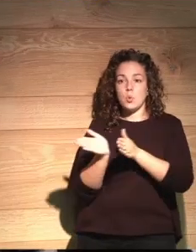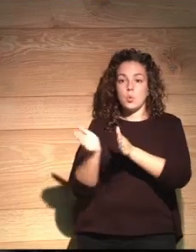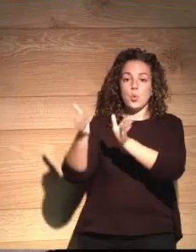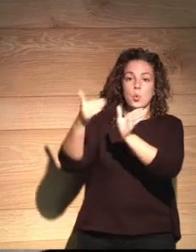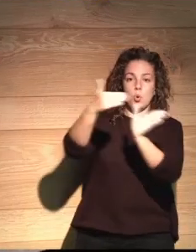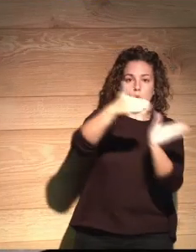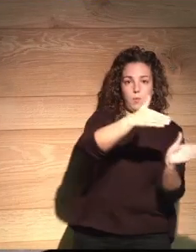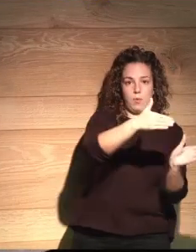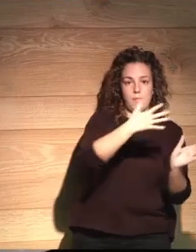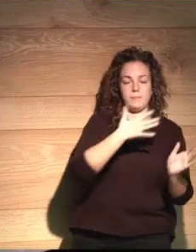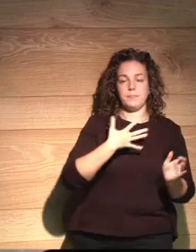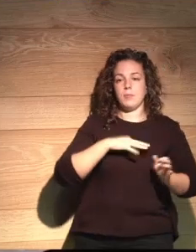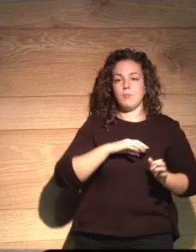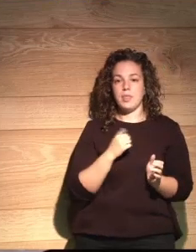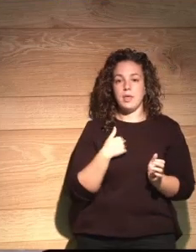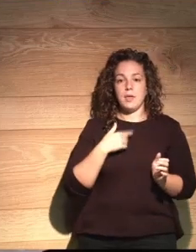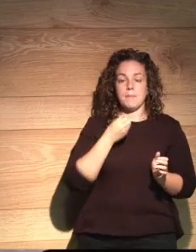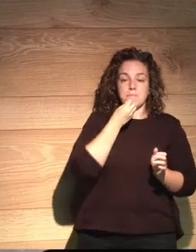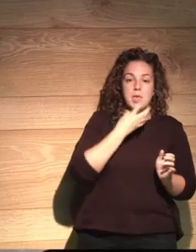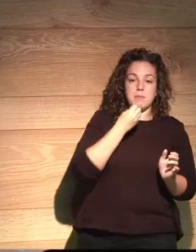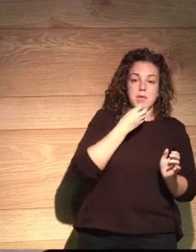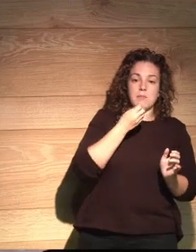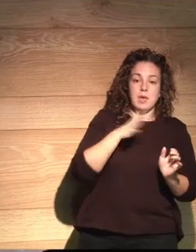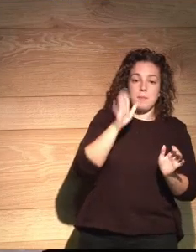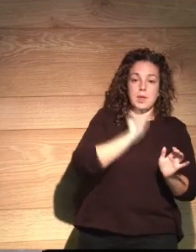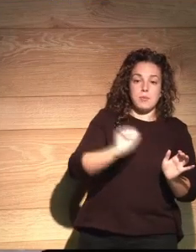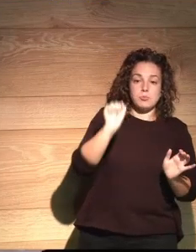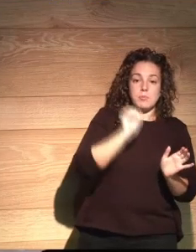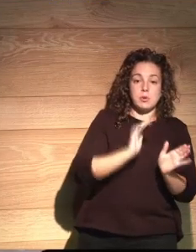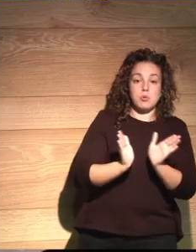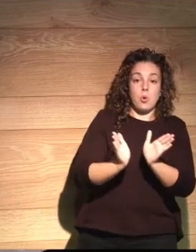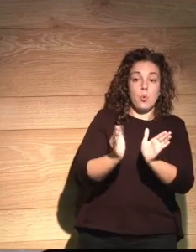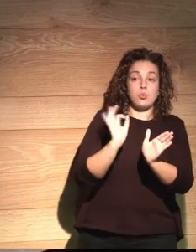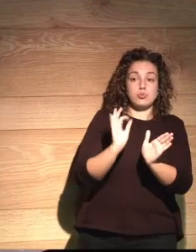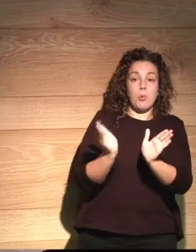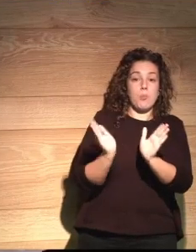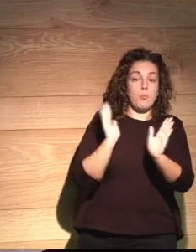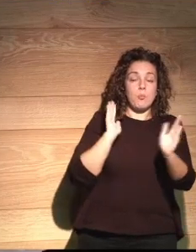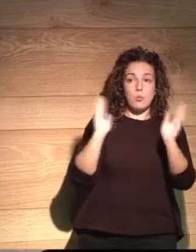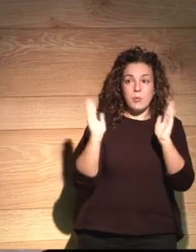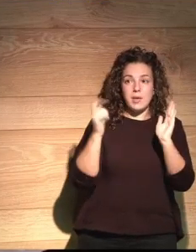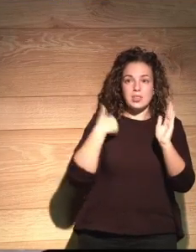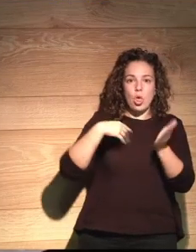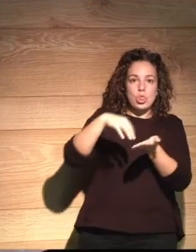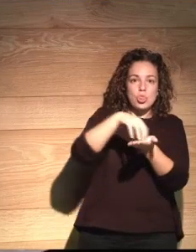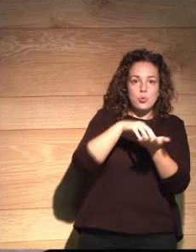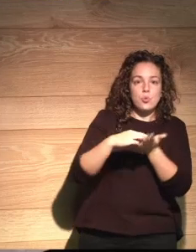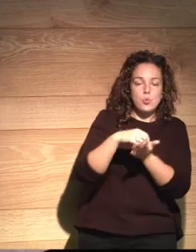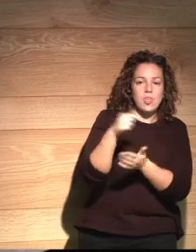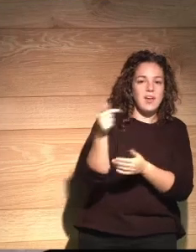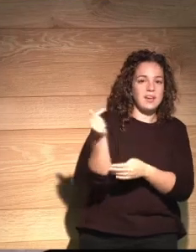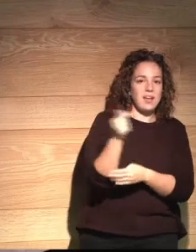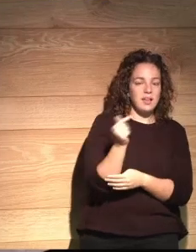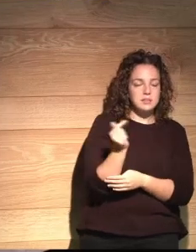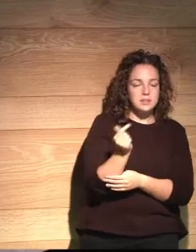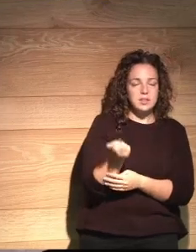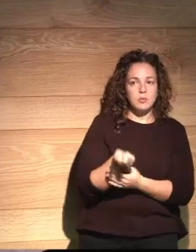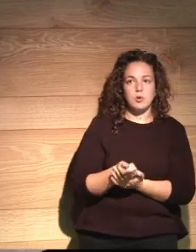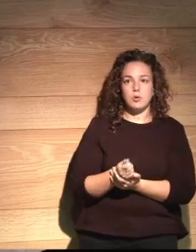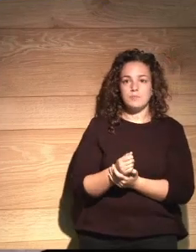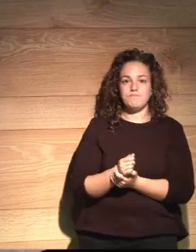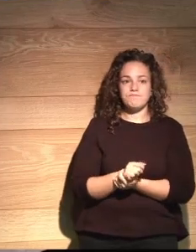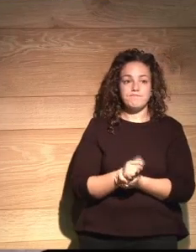curve, up, up, up, good, good, good, fantastic. But then there is a moment where something ambiguous